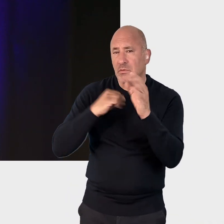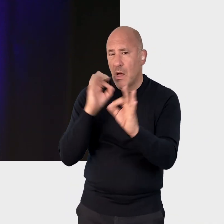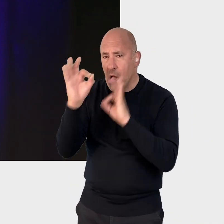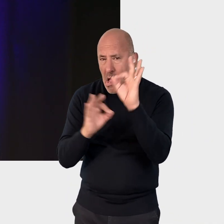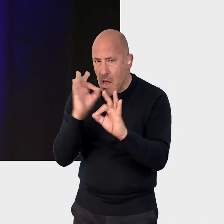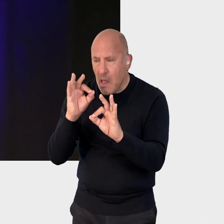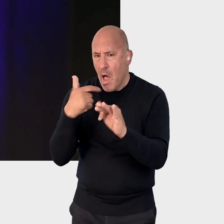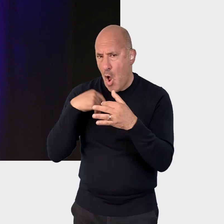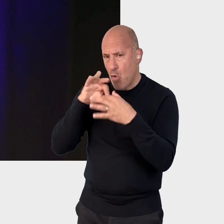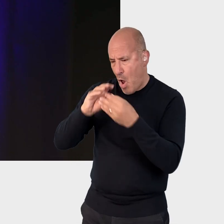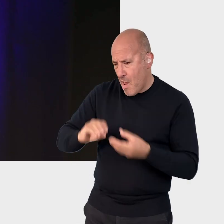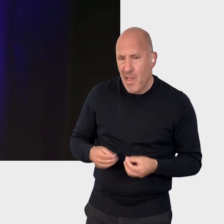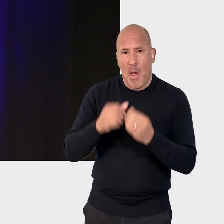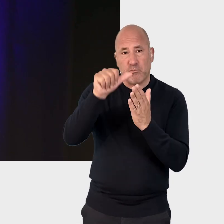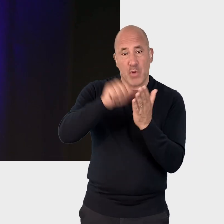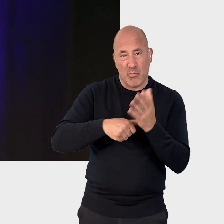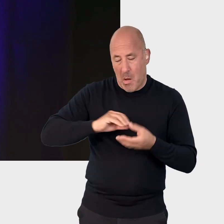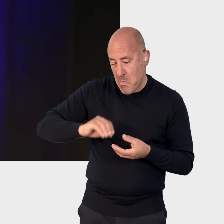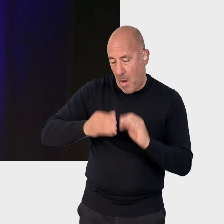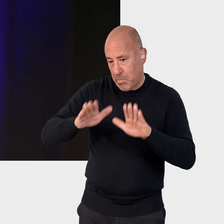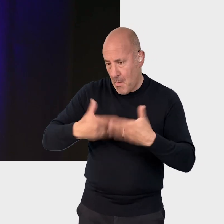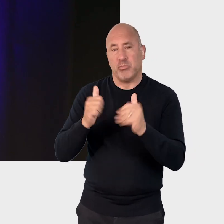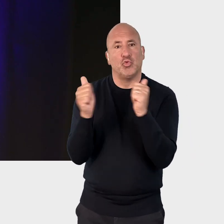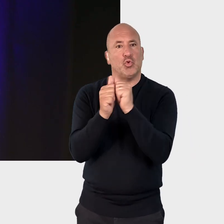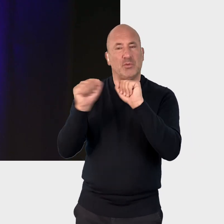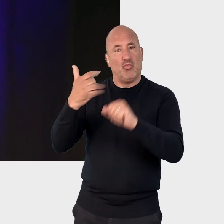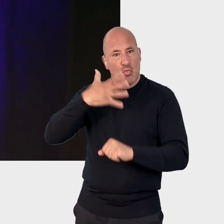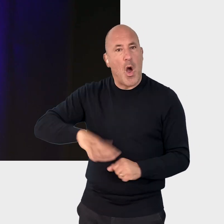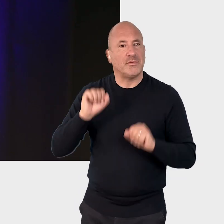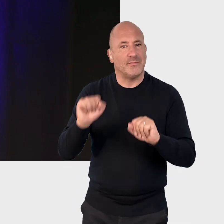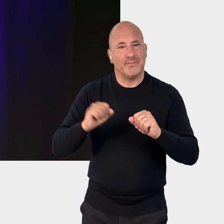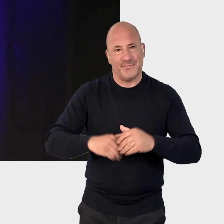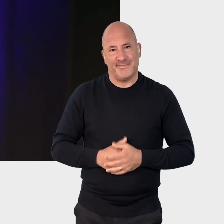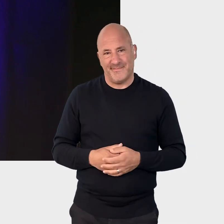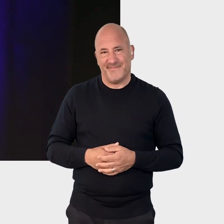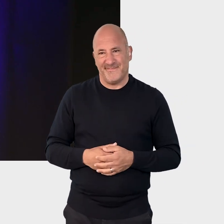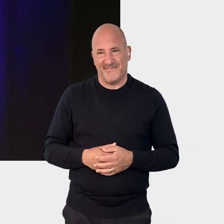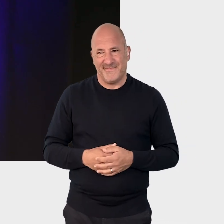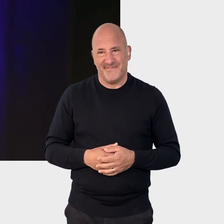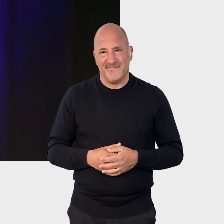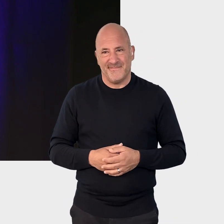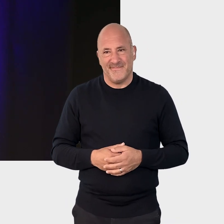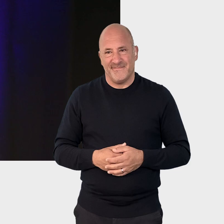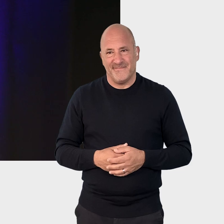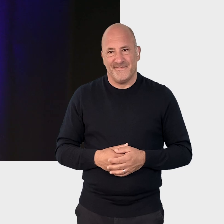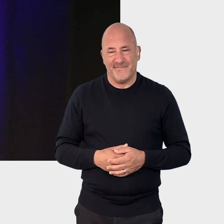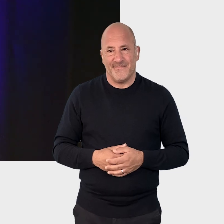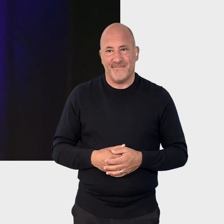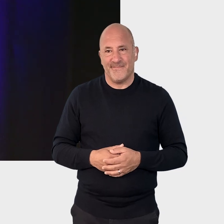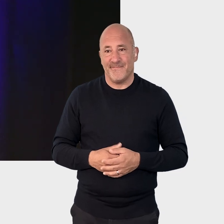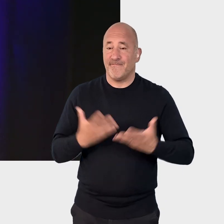needs and requests of the community and to work with them to deliver a programme of work that is relevant to them.